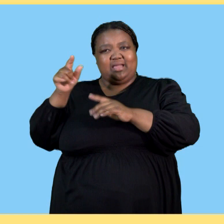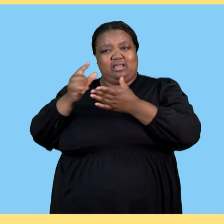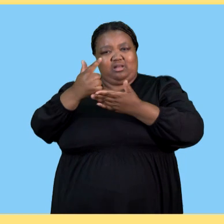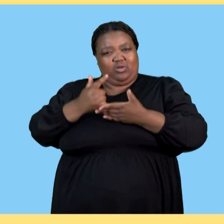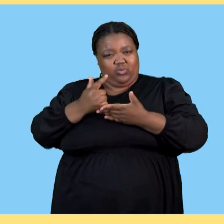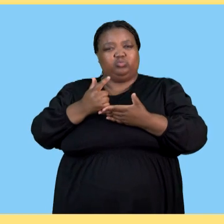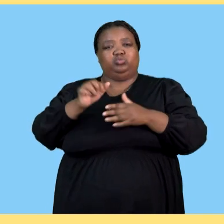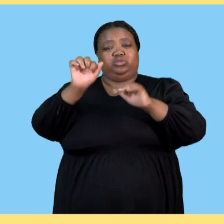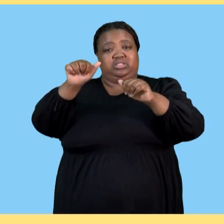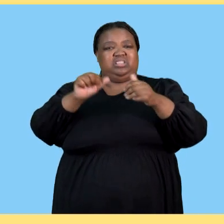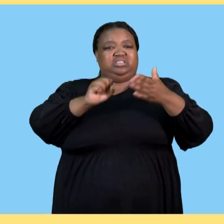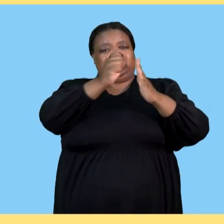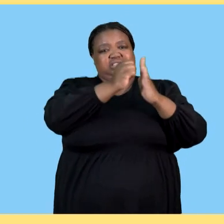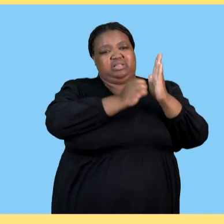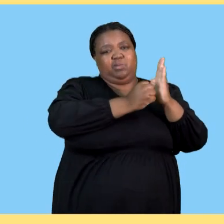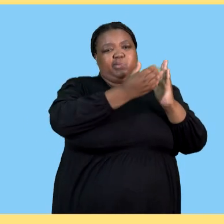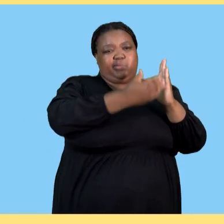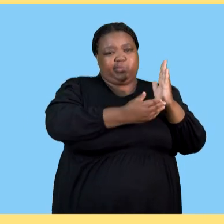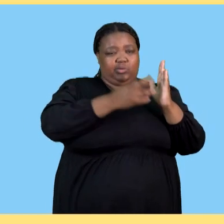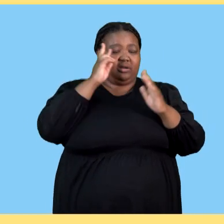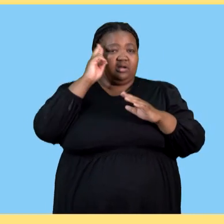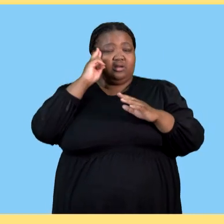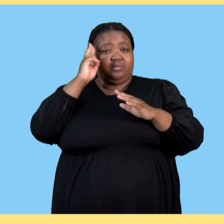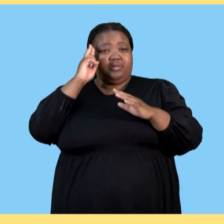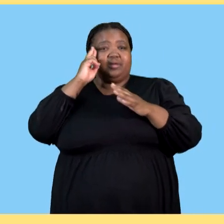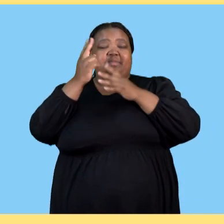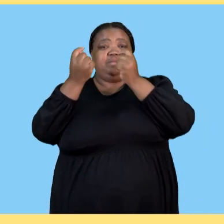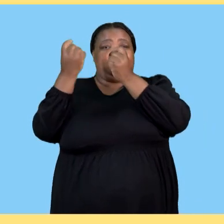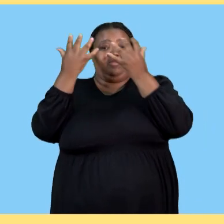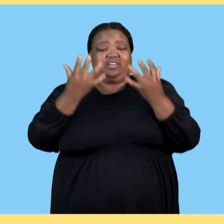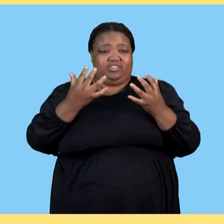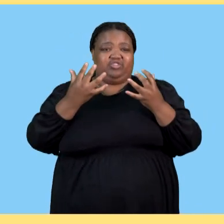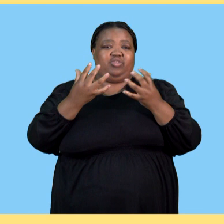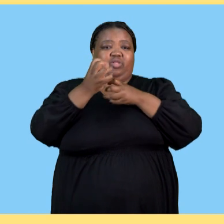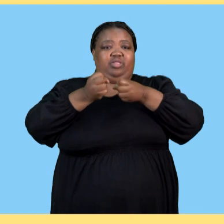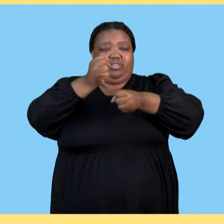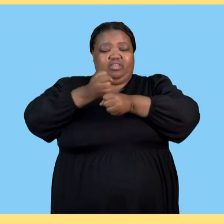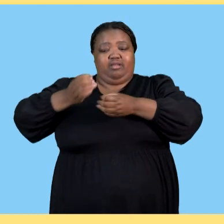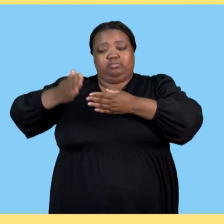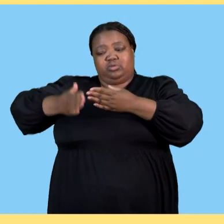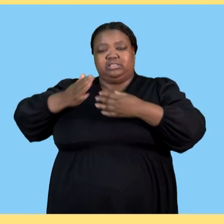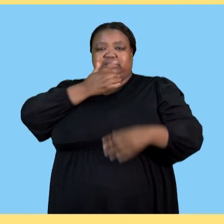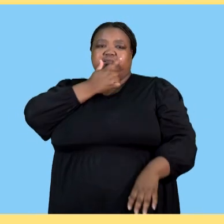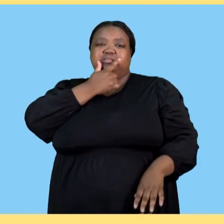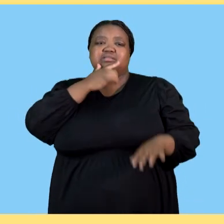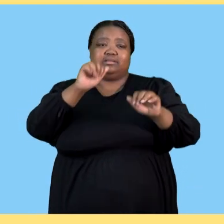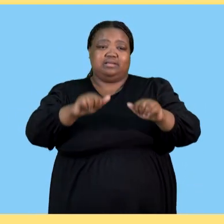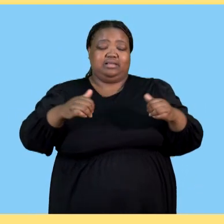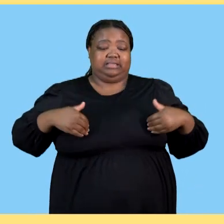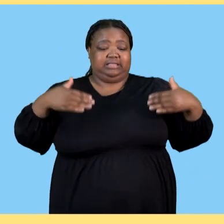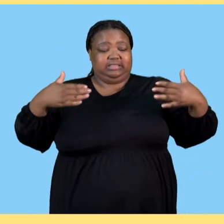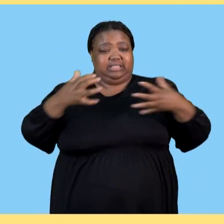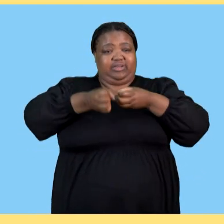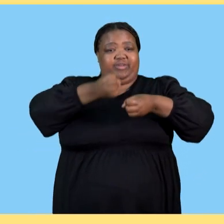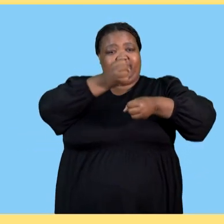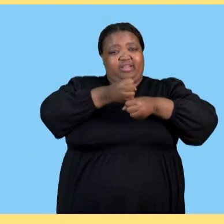statement. So we have balance at the beginning. Remember, our financial year is ending in December. So this becomes our balance at